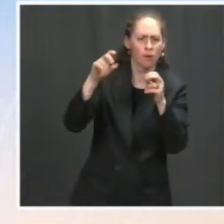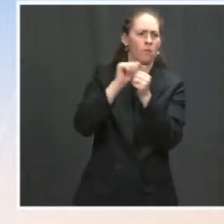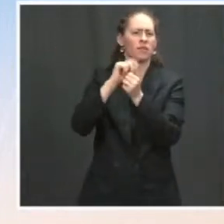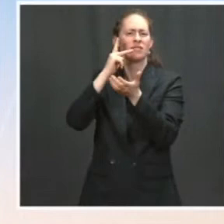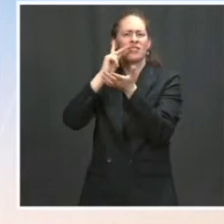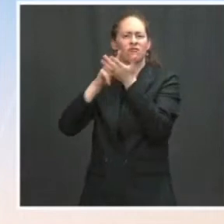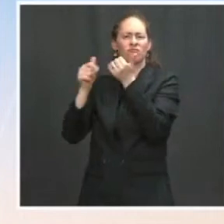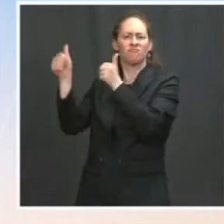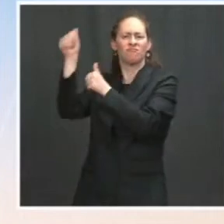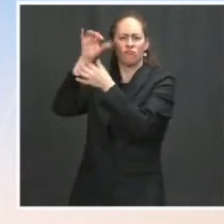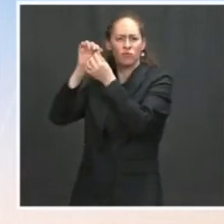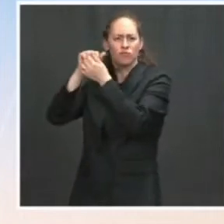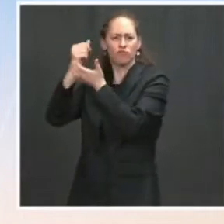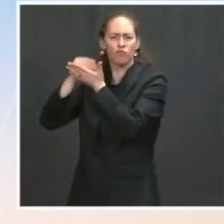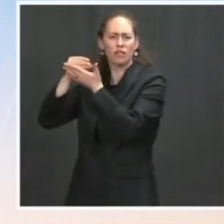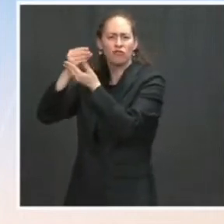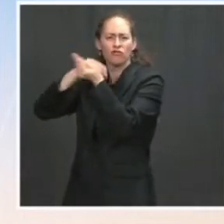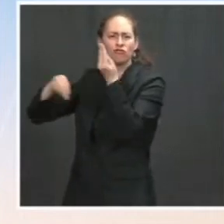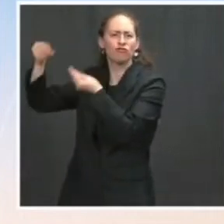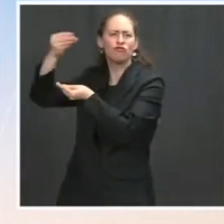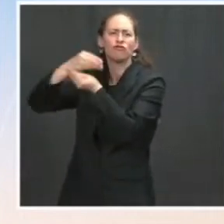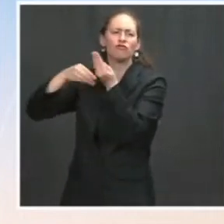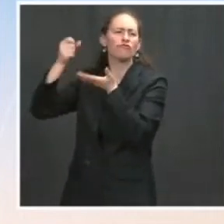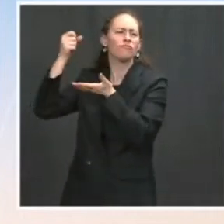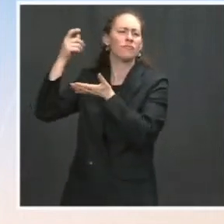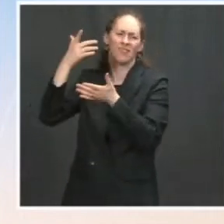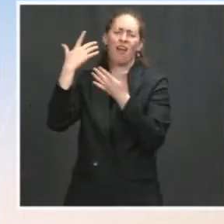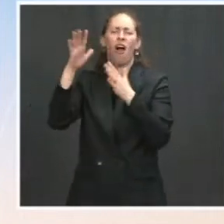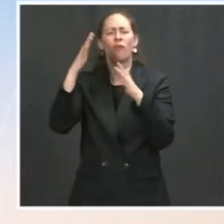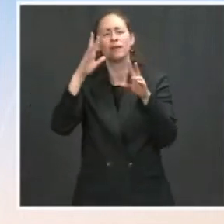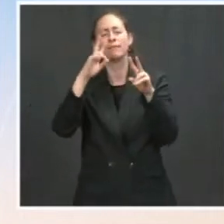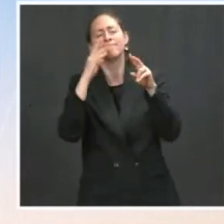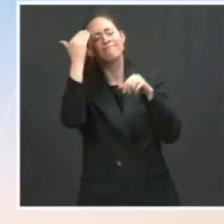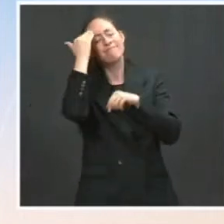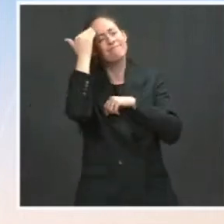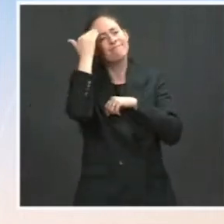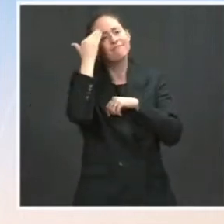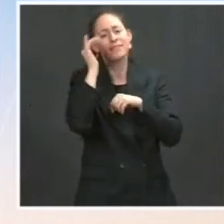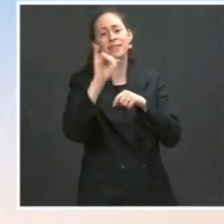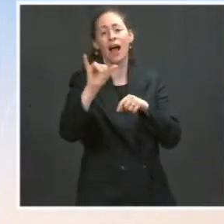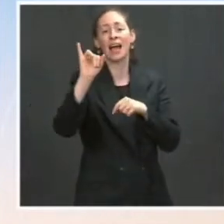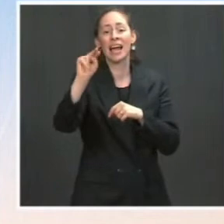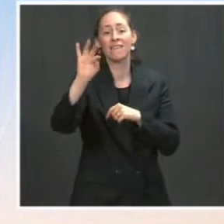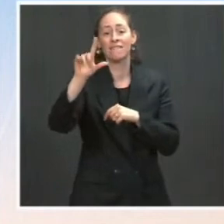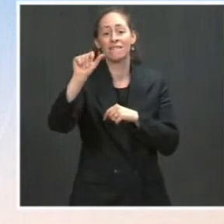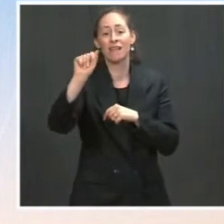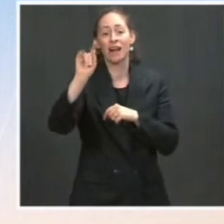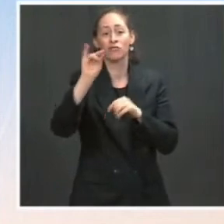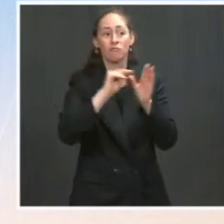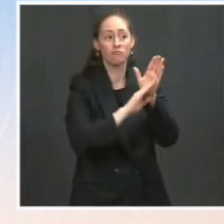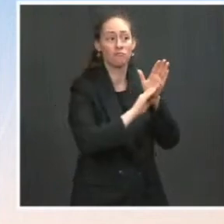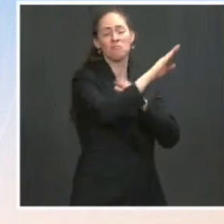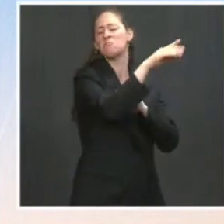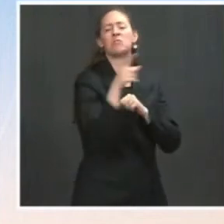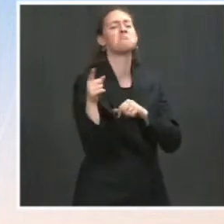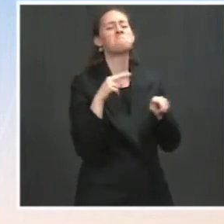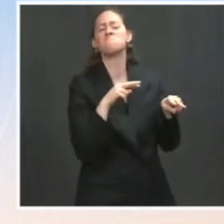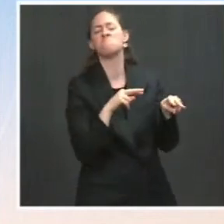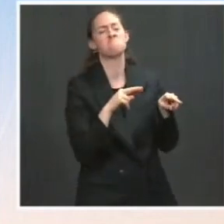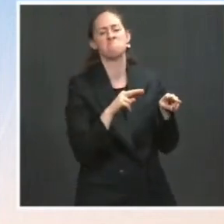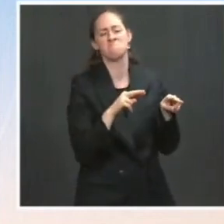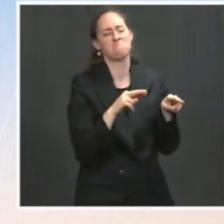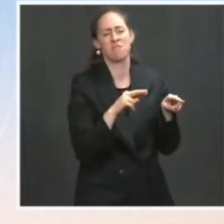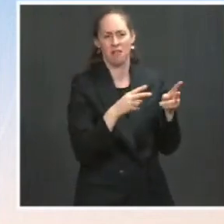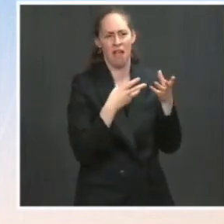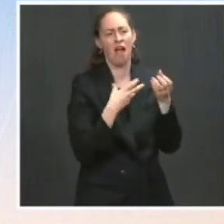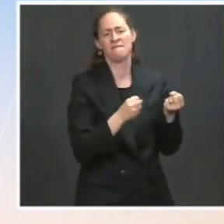watching inflation. And so we have confidence in both their assessments to date and also the fact that they will watch this as